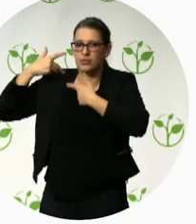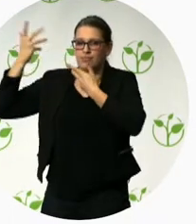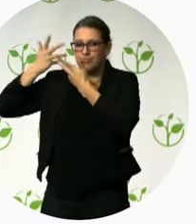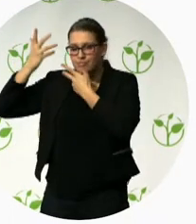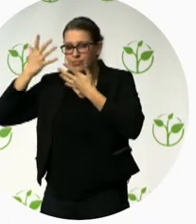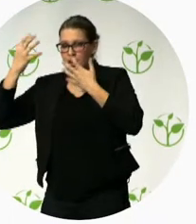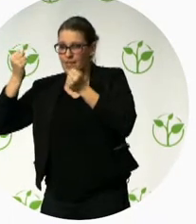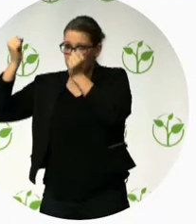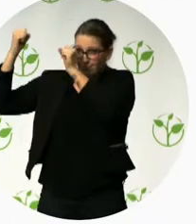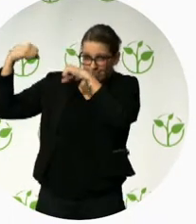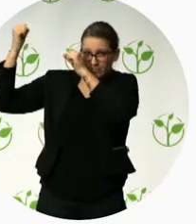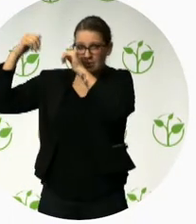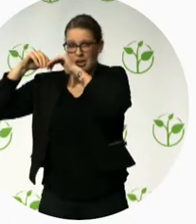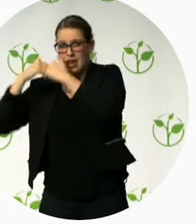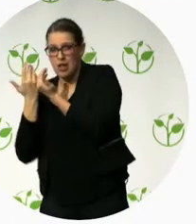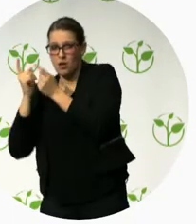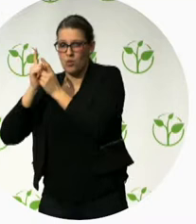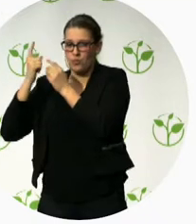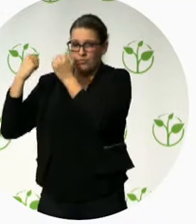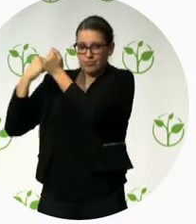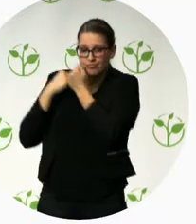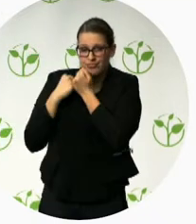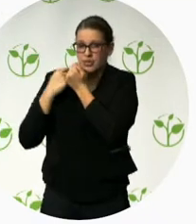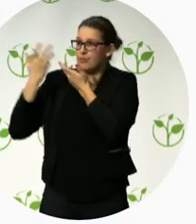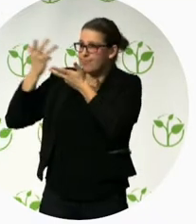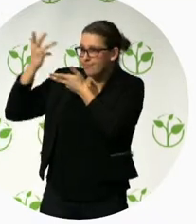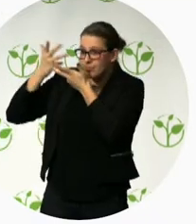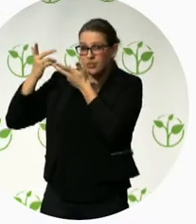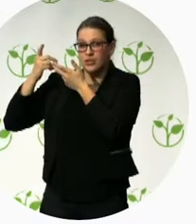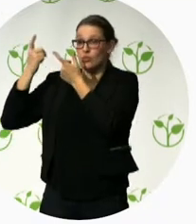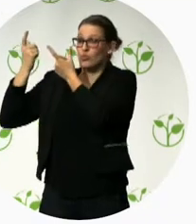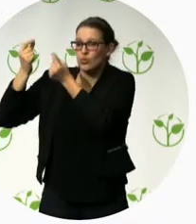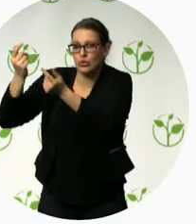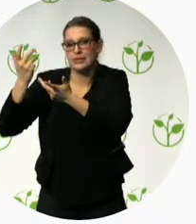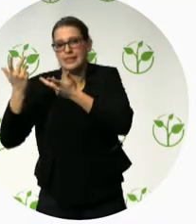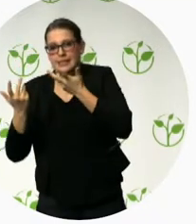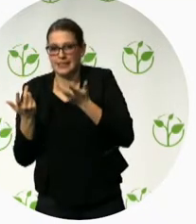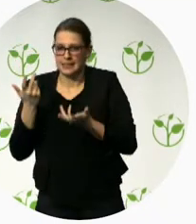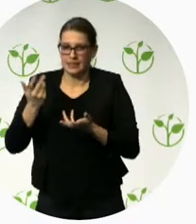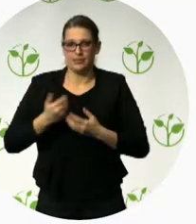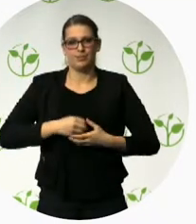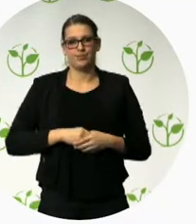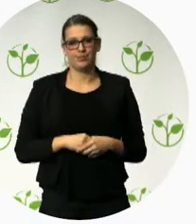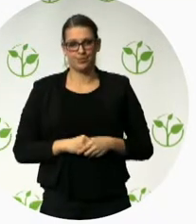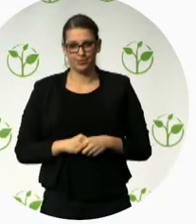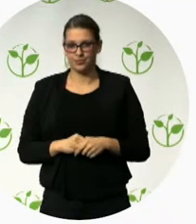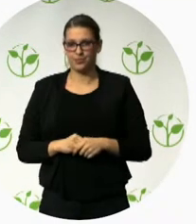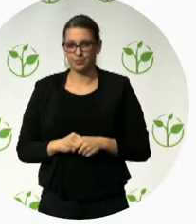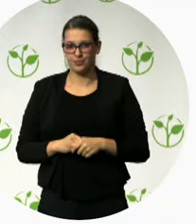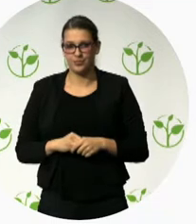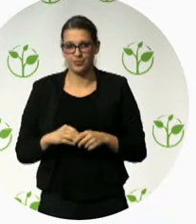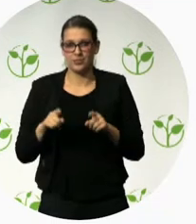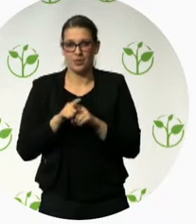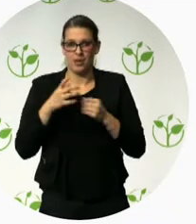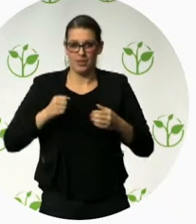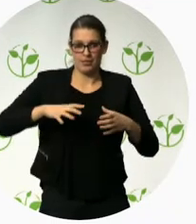table. And we do not have facilities and services together with technical human resources. The next step, we